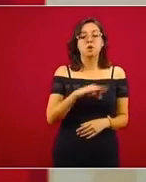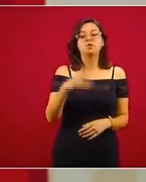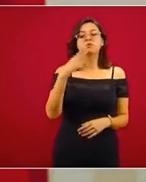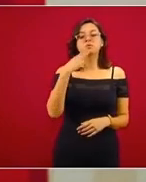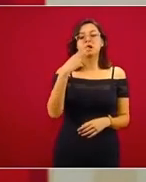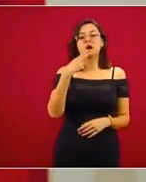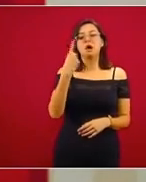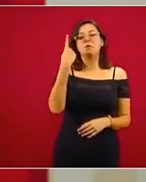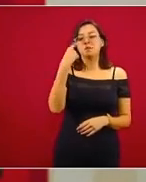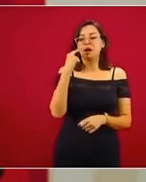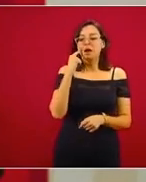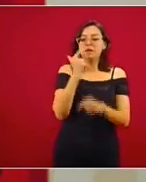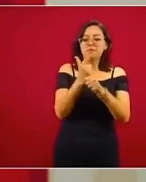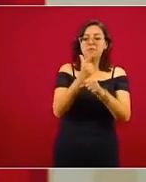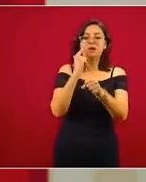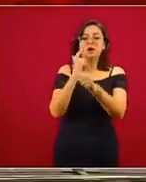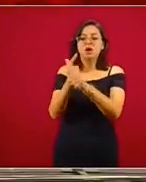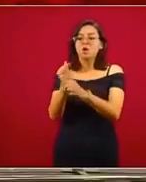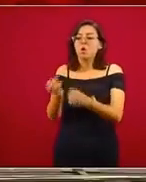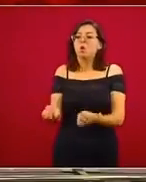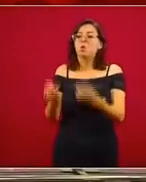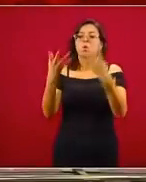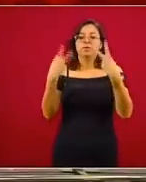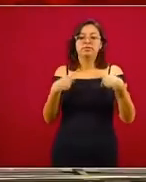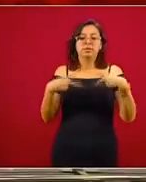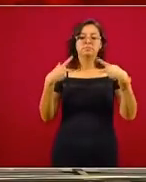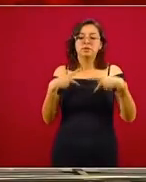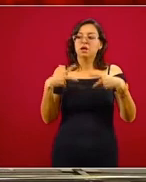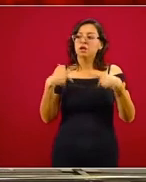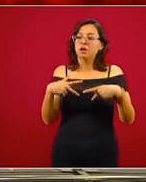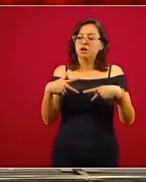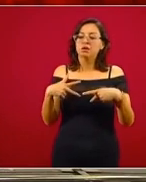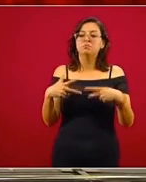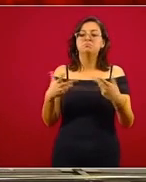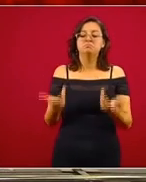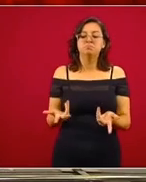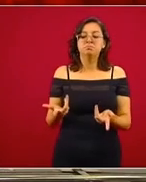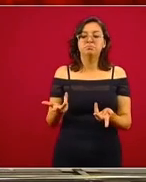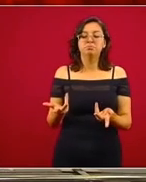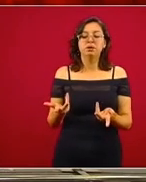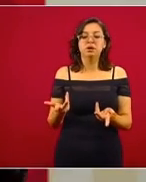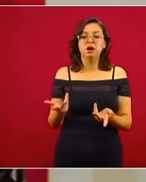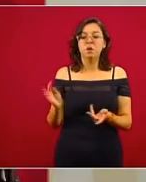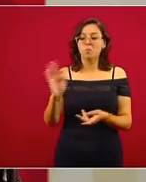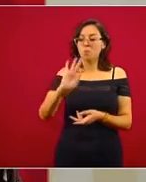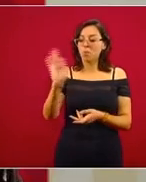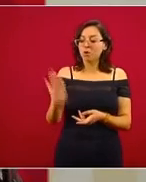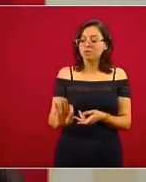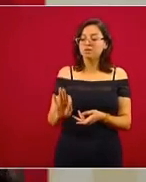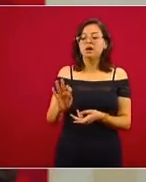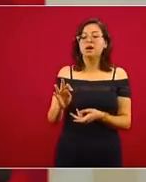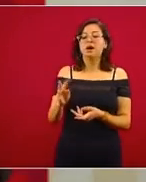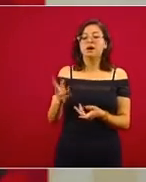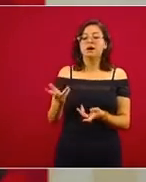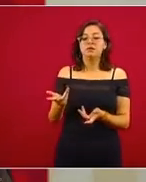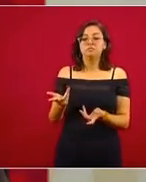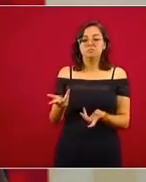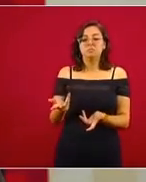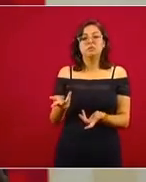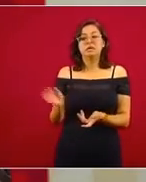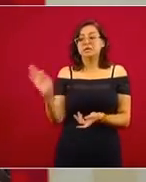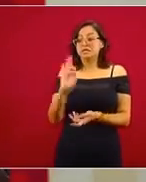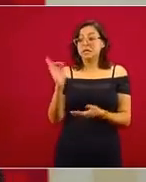they've gotten over the virus. But at that moment, we would be able to recognize how many people in